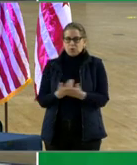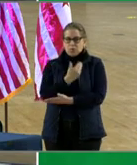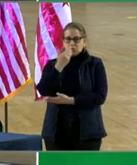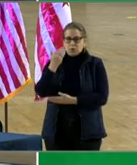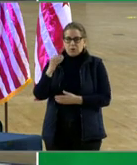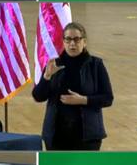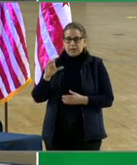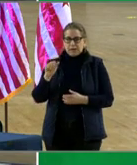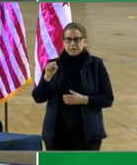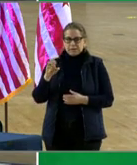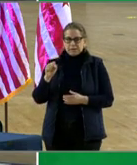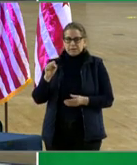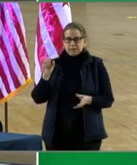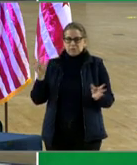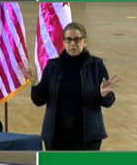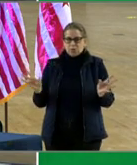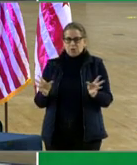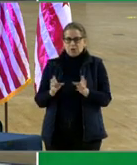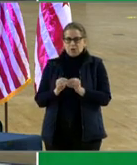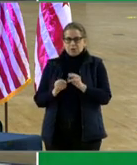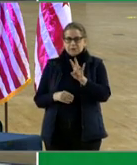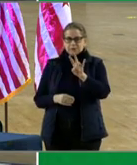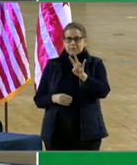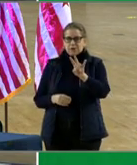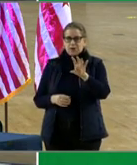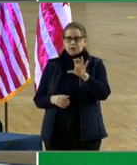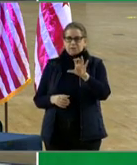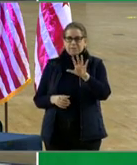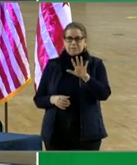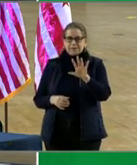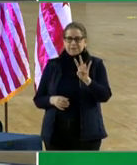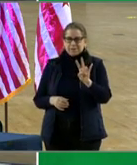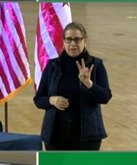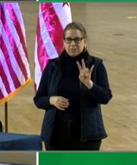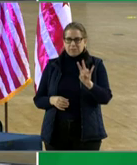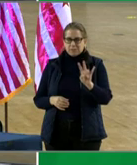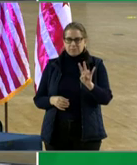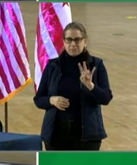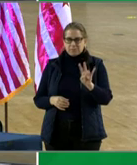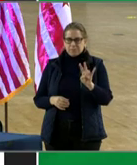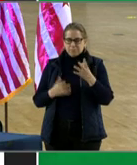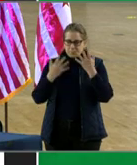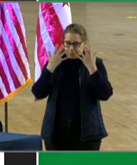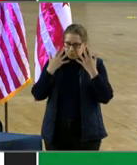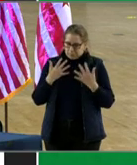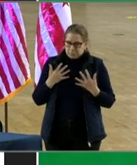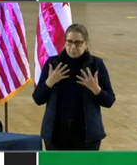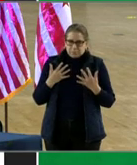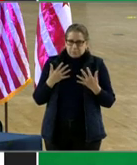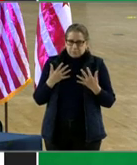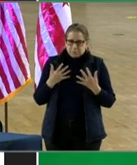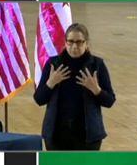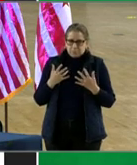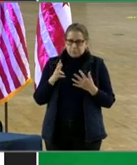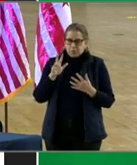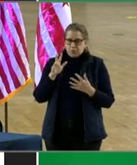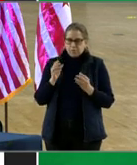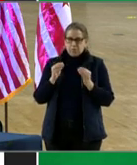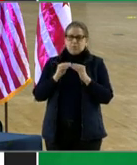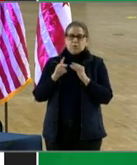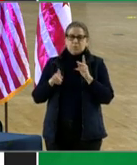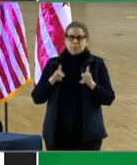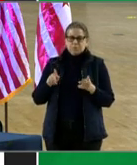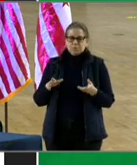to 757. We also sadly announced 3 additional deaths. This week,